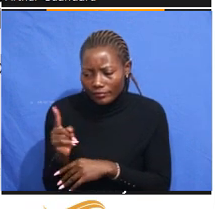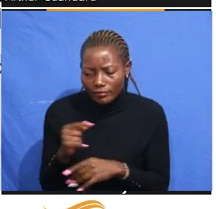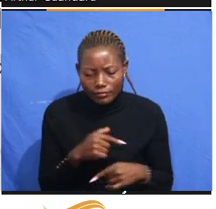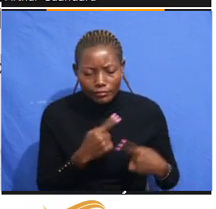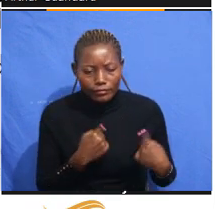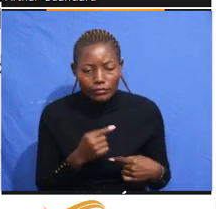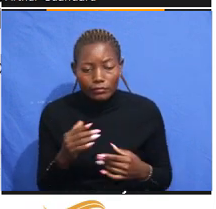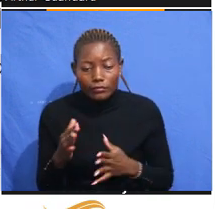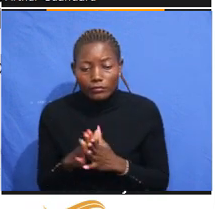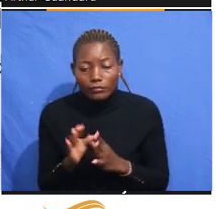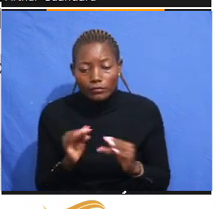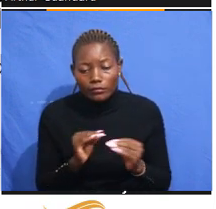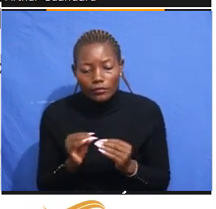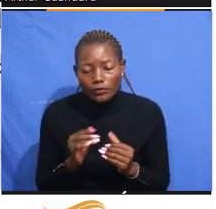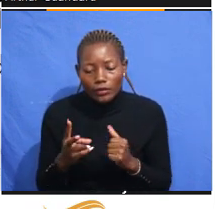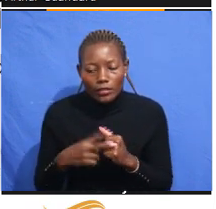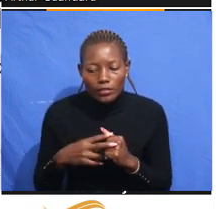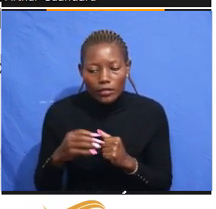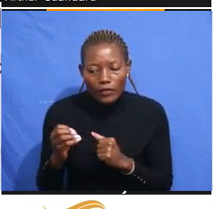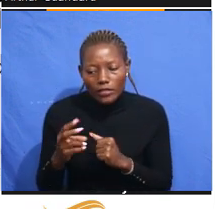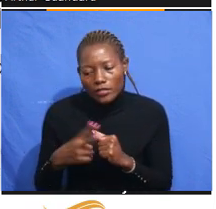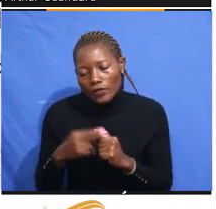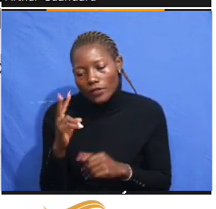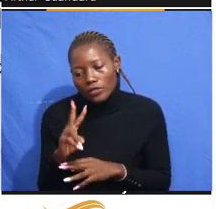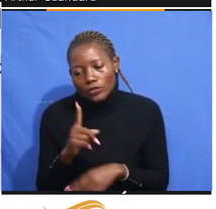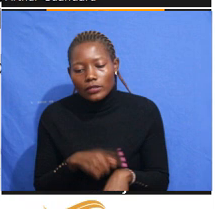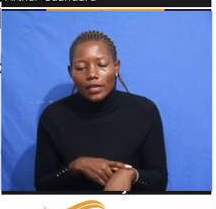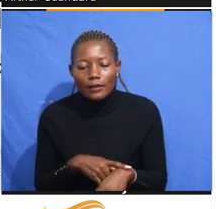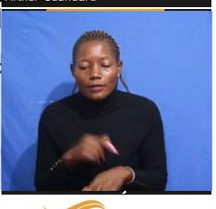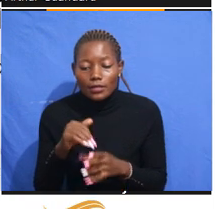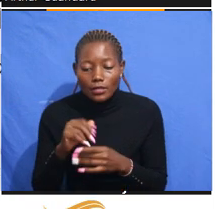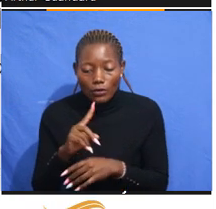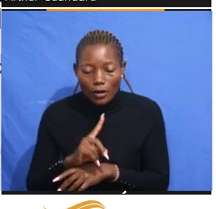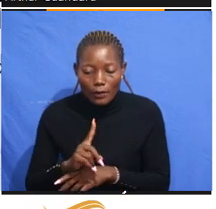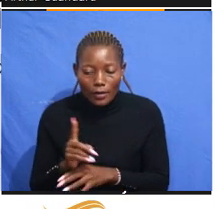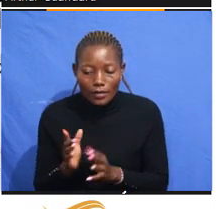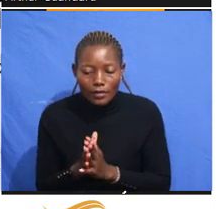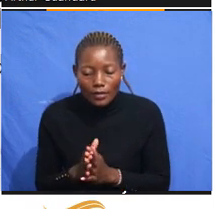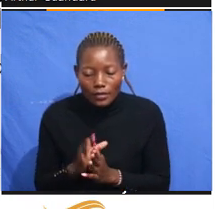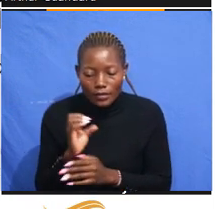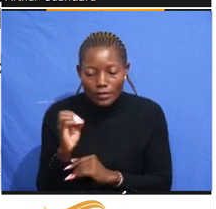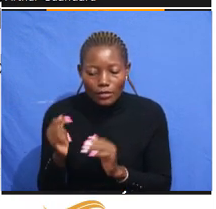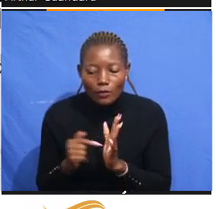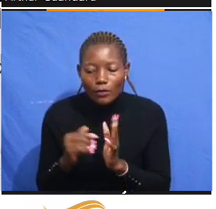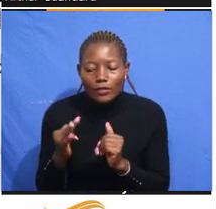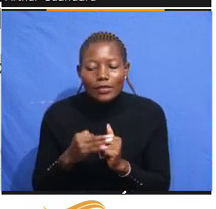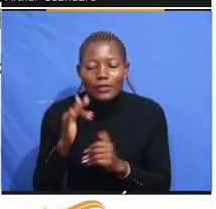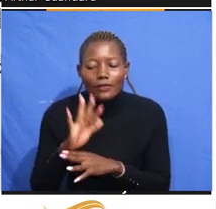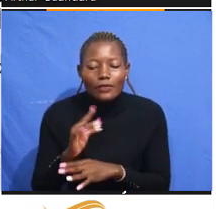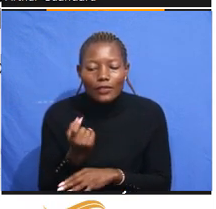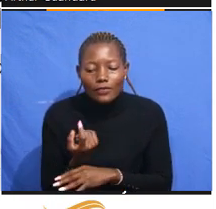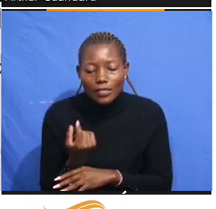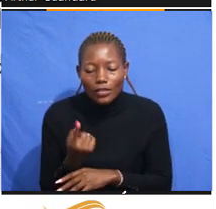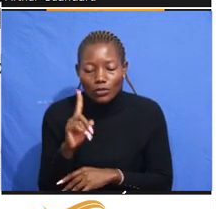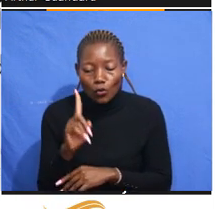about 70 times a minute. We talk of 72. And the heartbeat lasts about 0.85 seconds, one